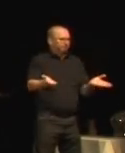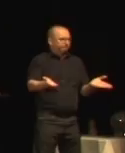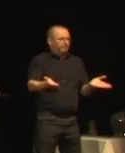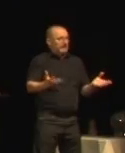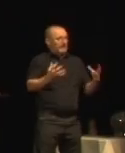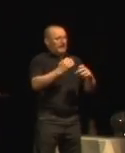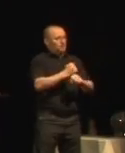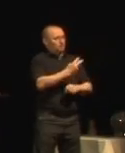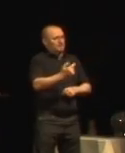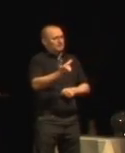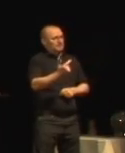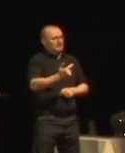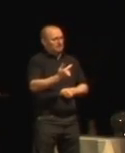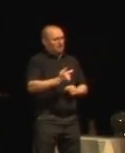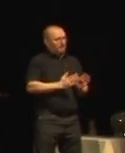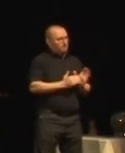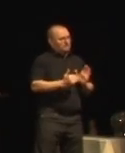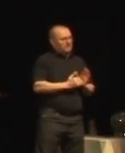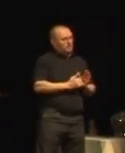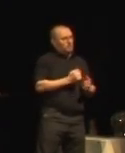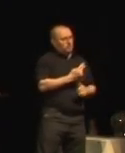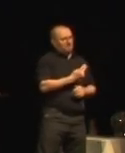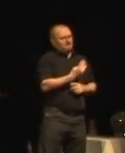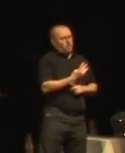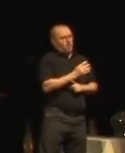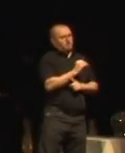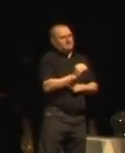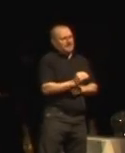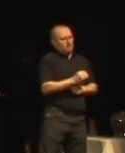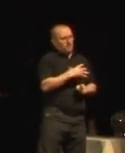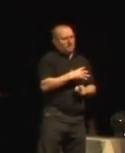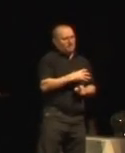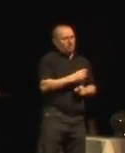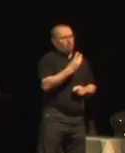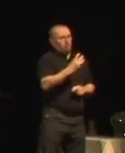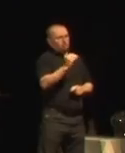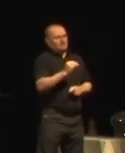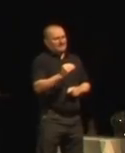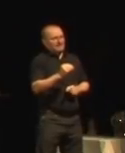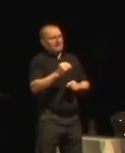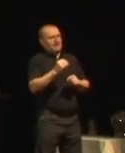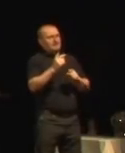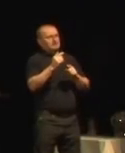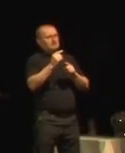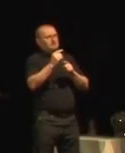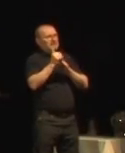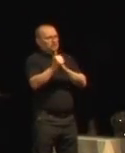made up 24% of Mozilla overall, 33% in leadership, and 13% in tech